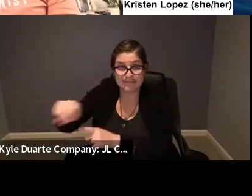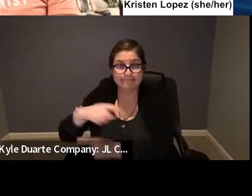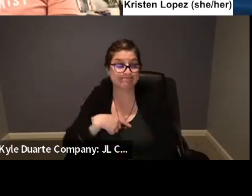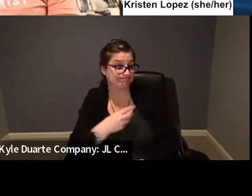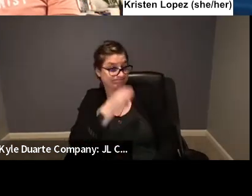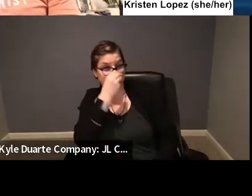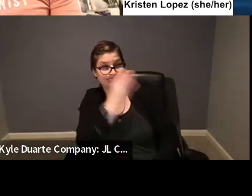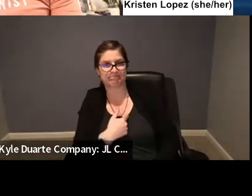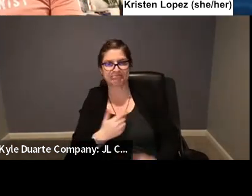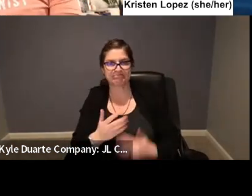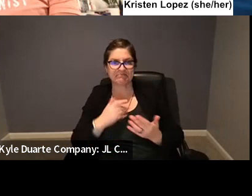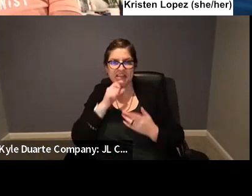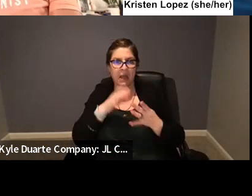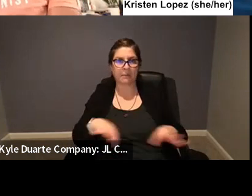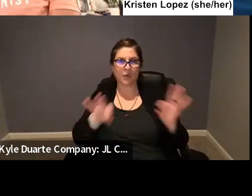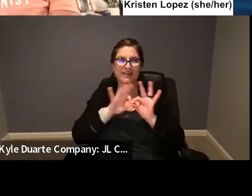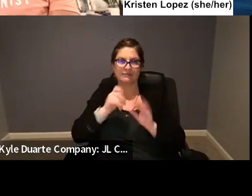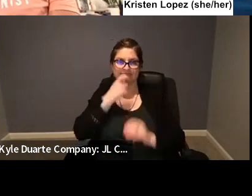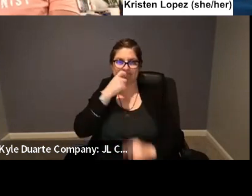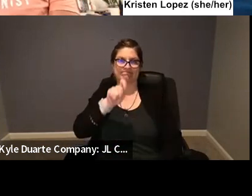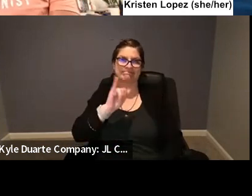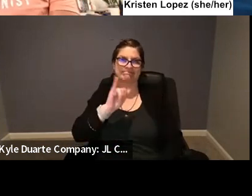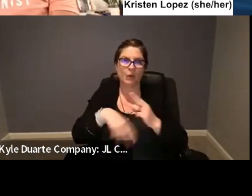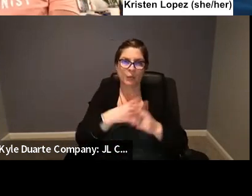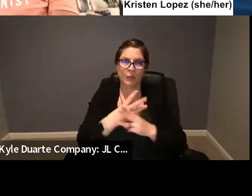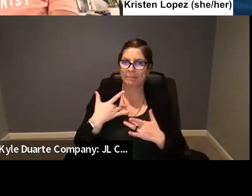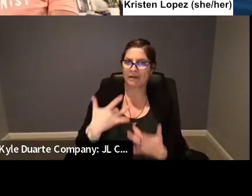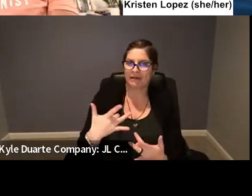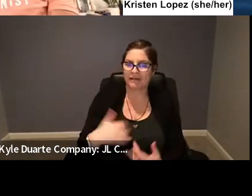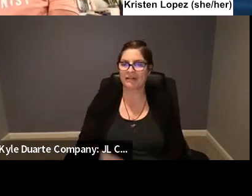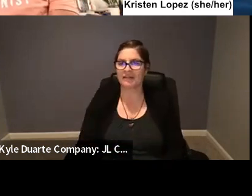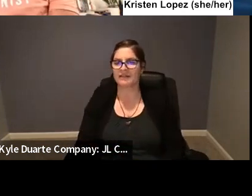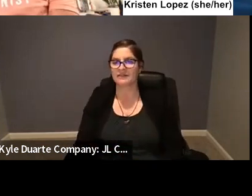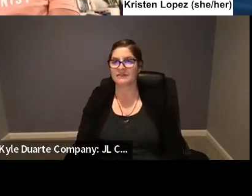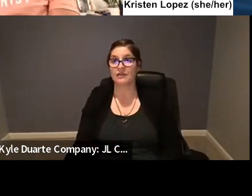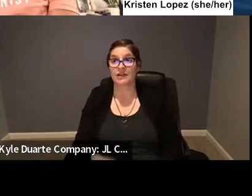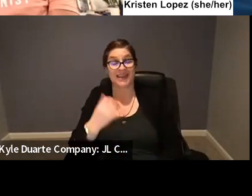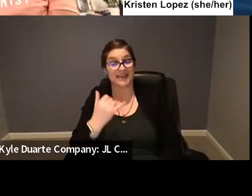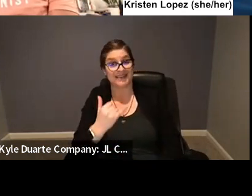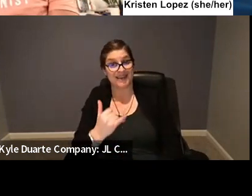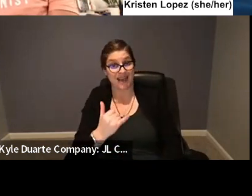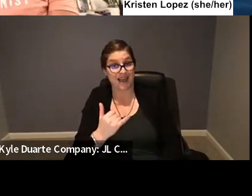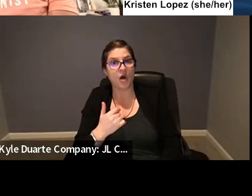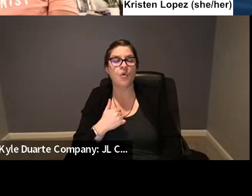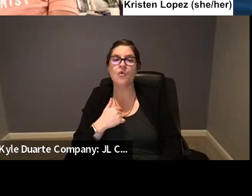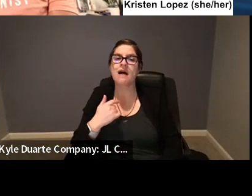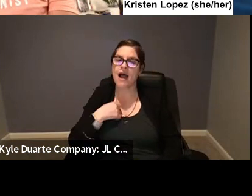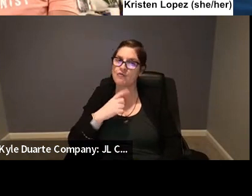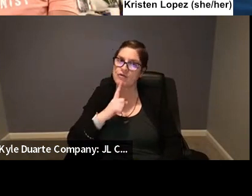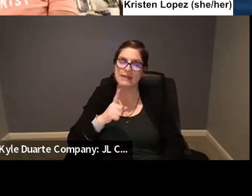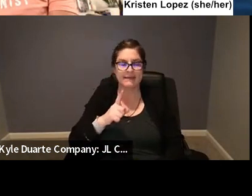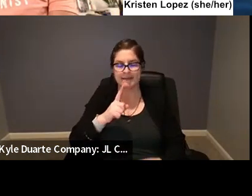And that's the way the world is. So I guess right now, my only thing is holding on to hope for my